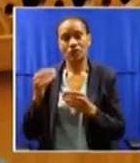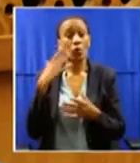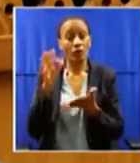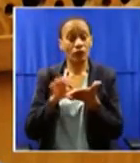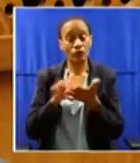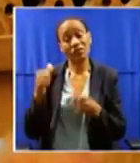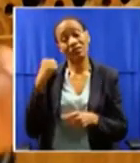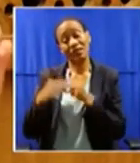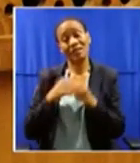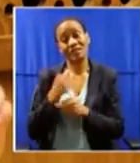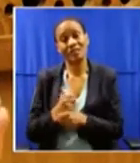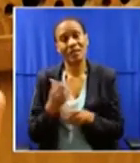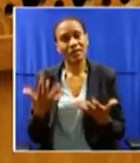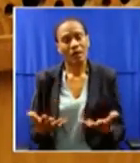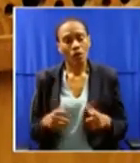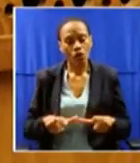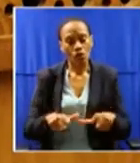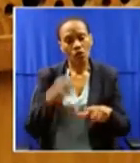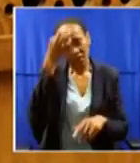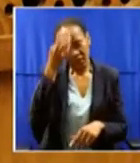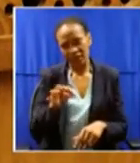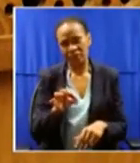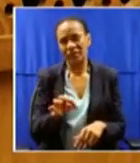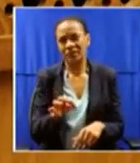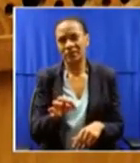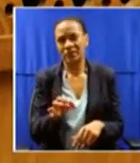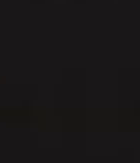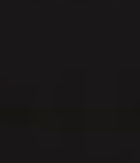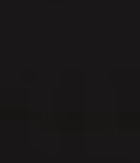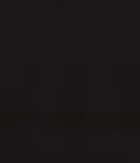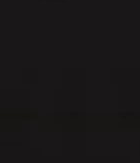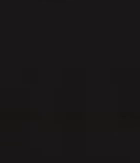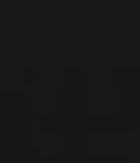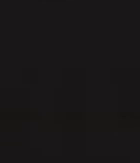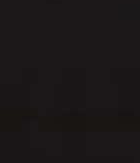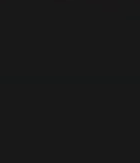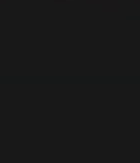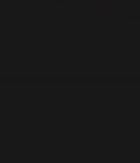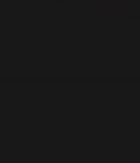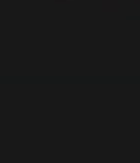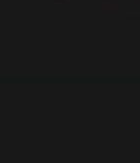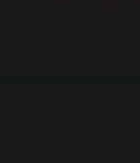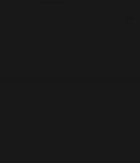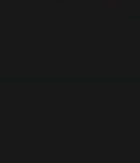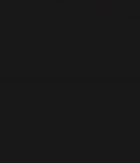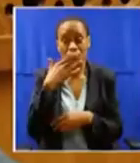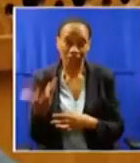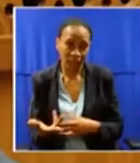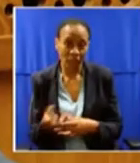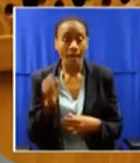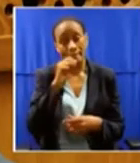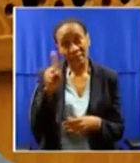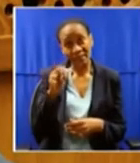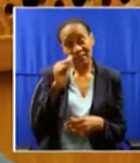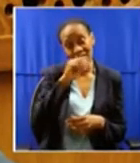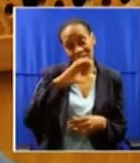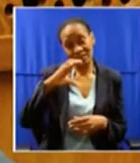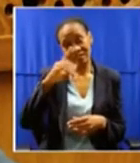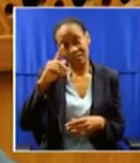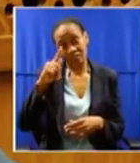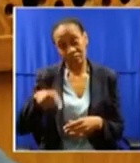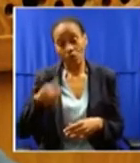at local government level, where most municipalities are bankrupt and dysfunctional, the ACDP will be putting up candidates who